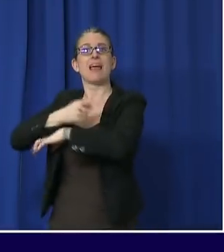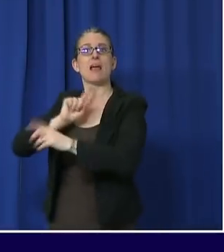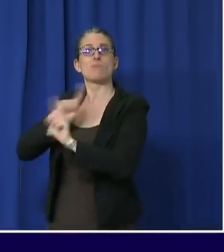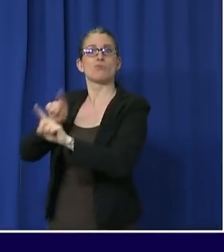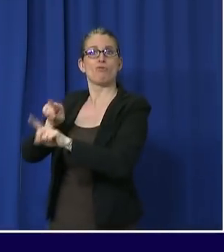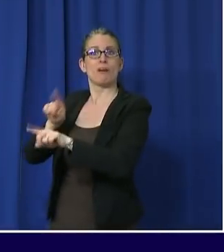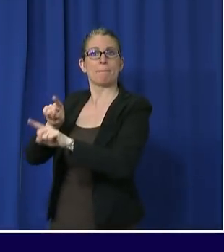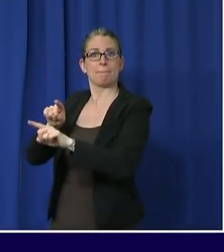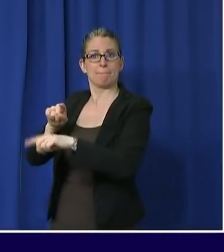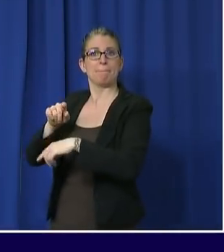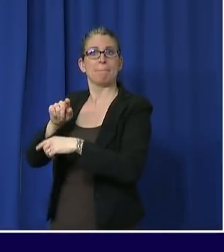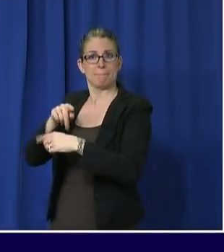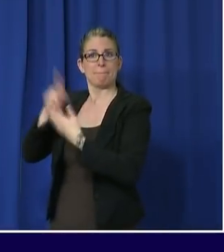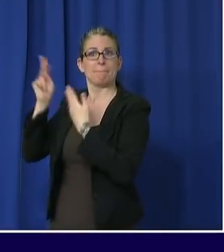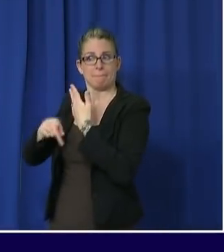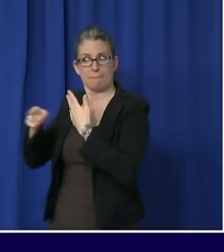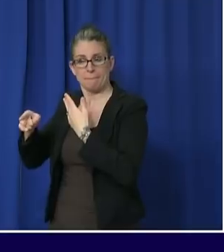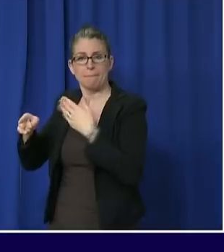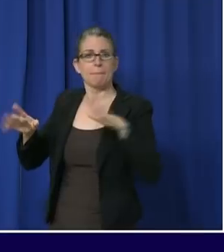answer.